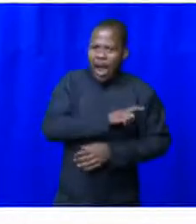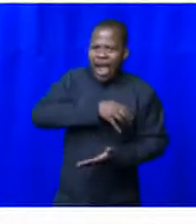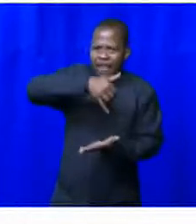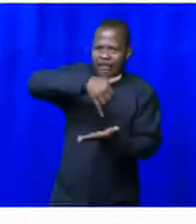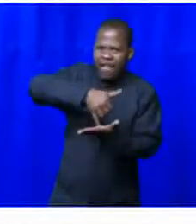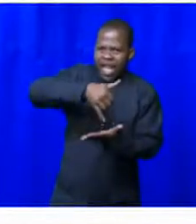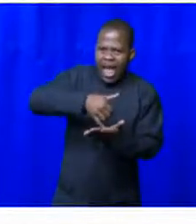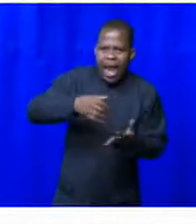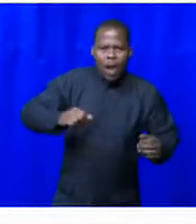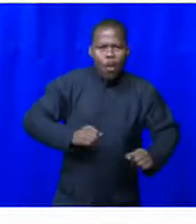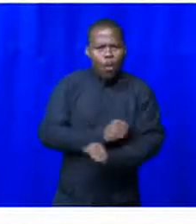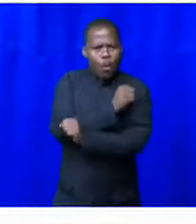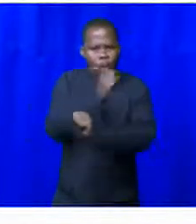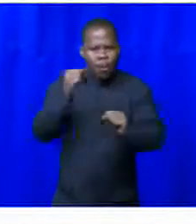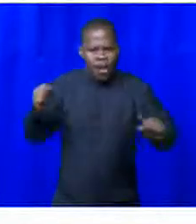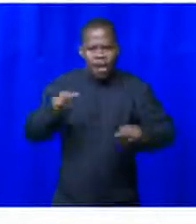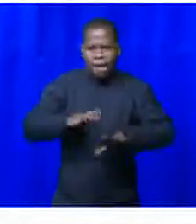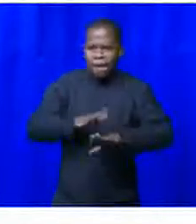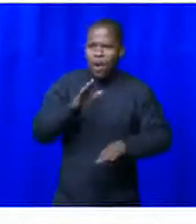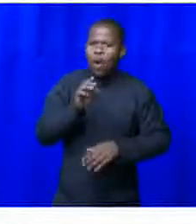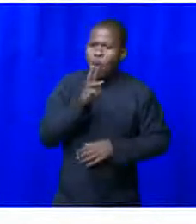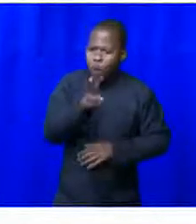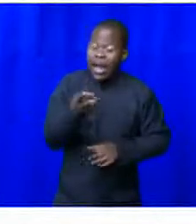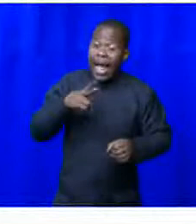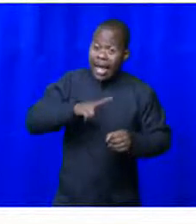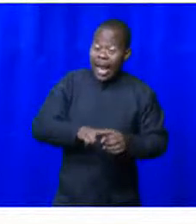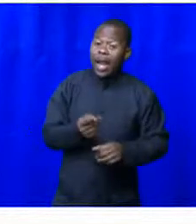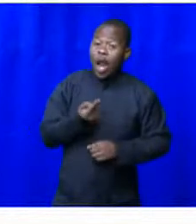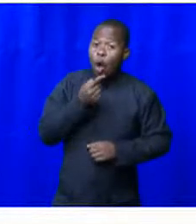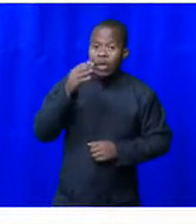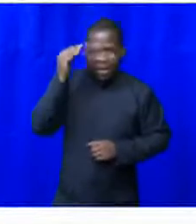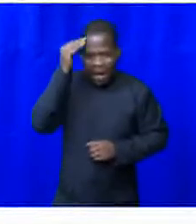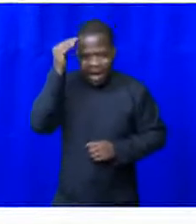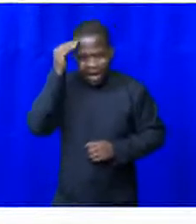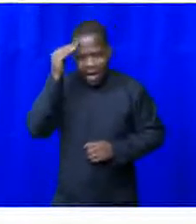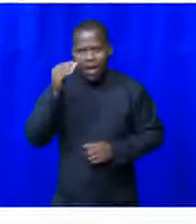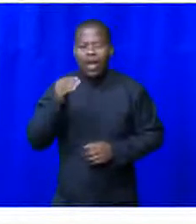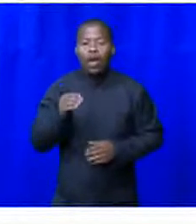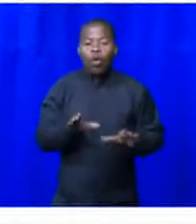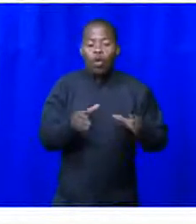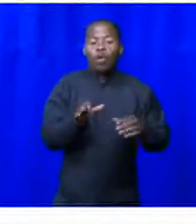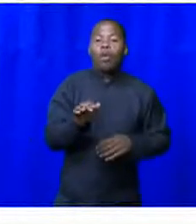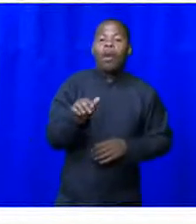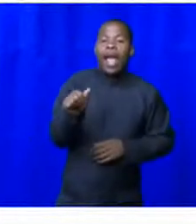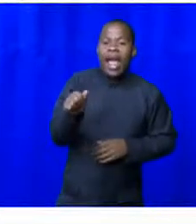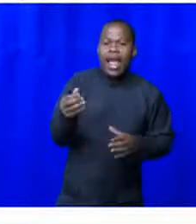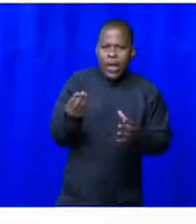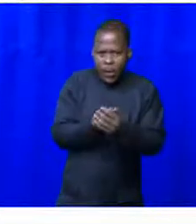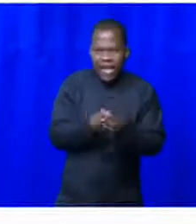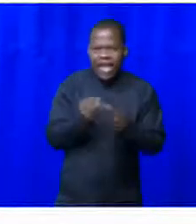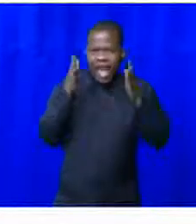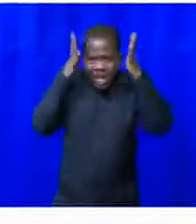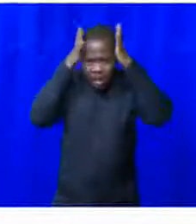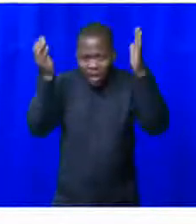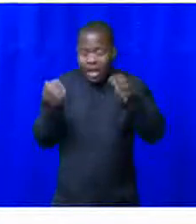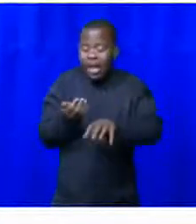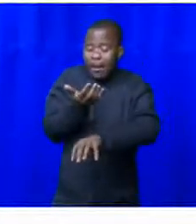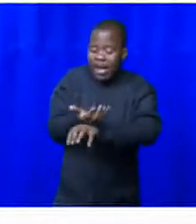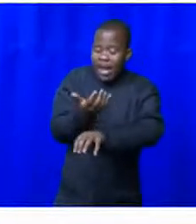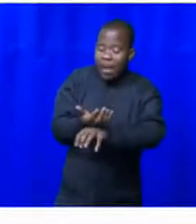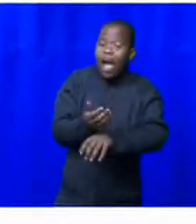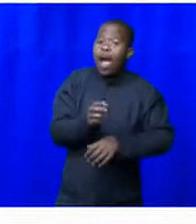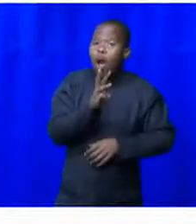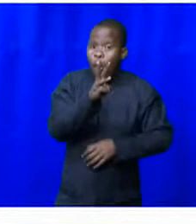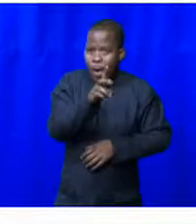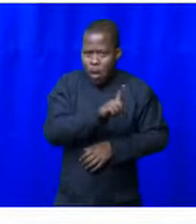emahlandla lamaningi. Mutapa uthi bayati ukuthi kutaba lukhuni kakhulu kati ngaphansi kwa Group A lapho khona banelive leSwatini